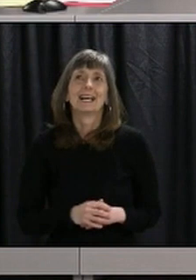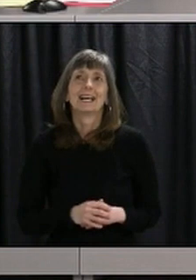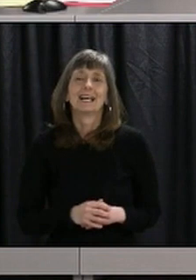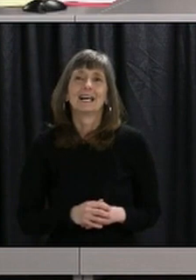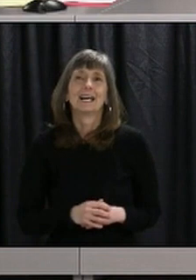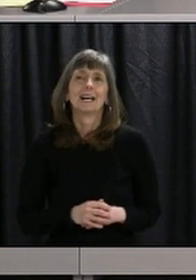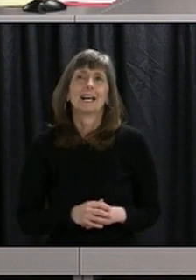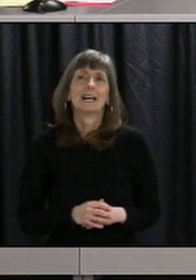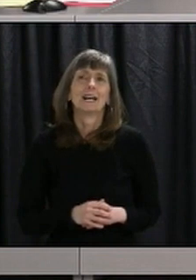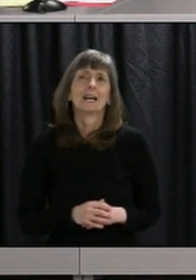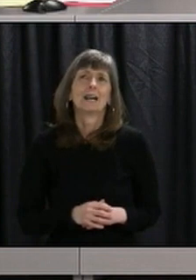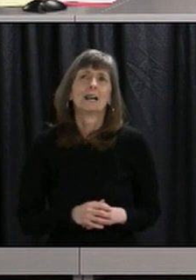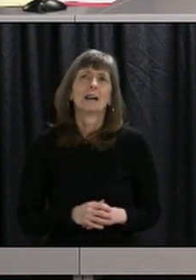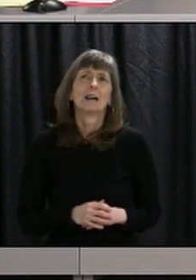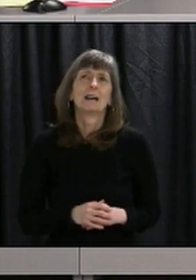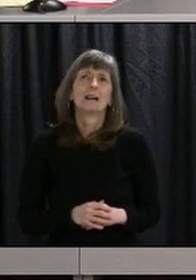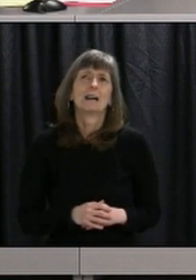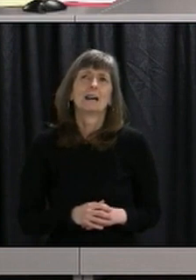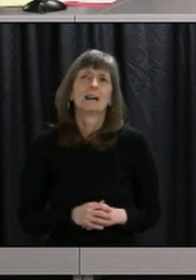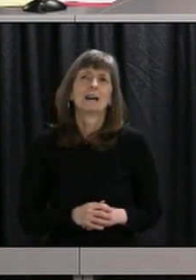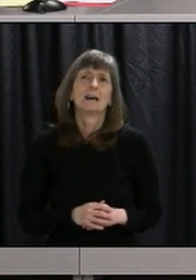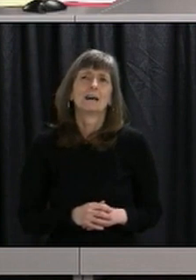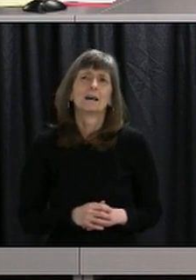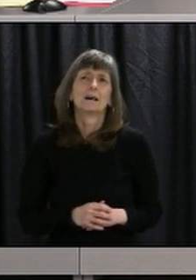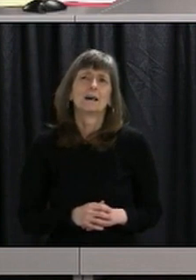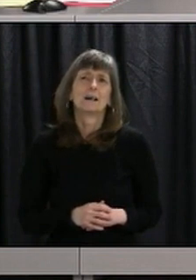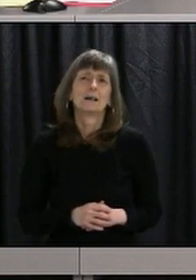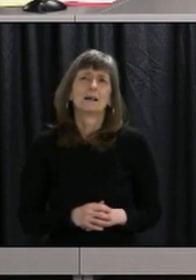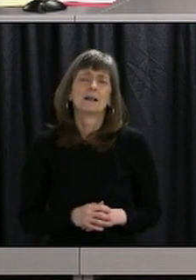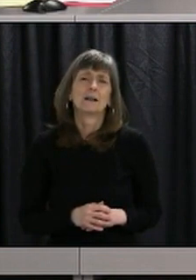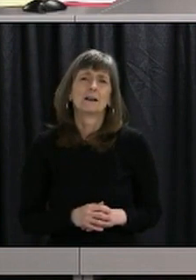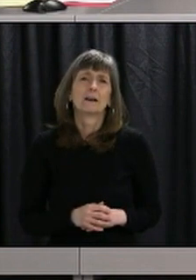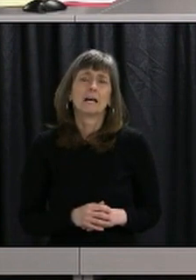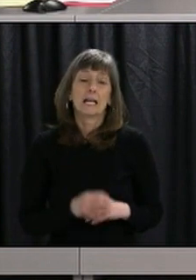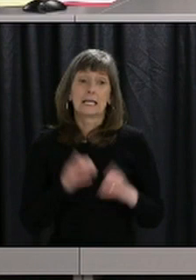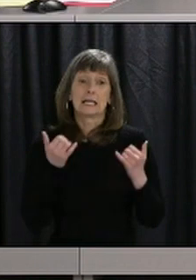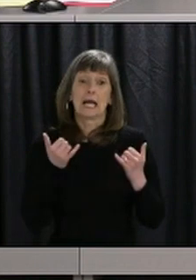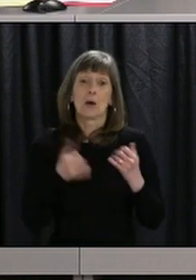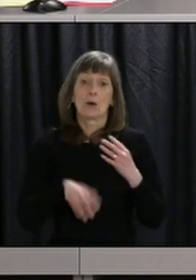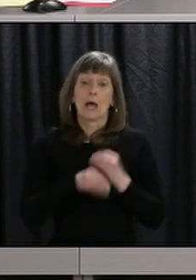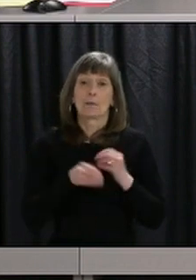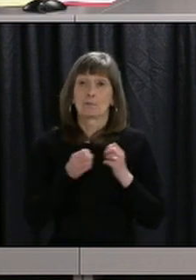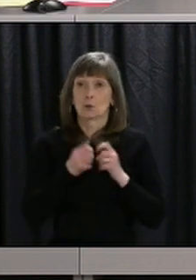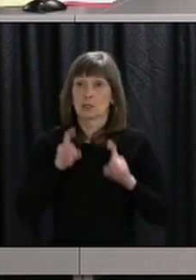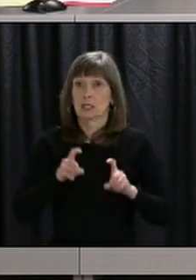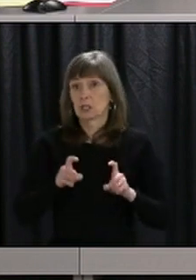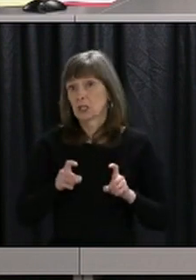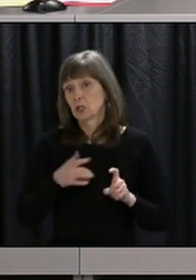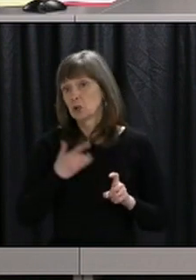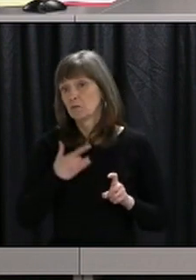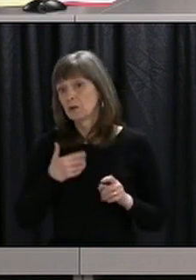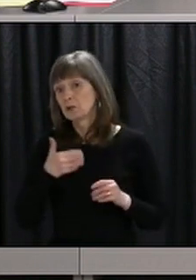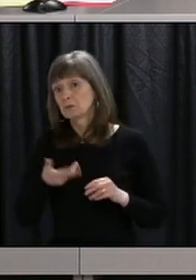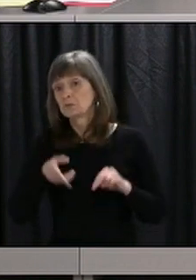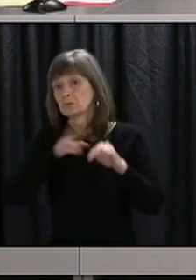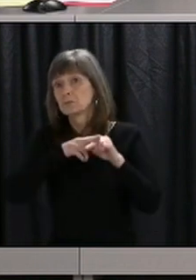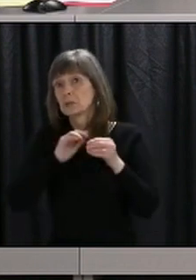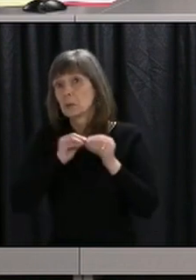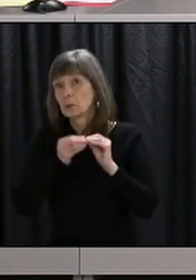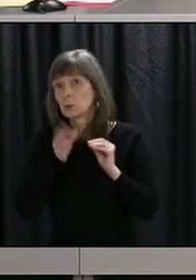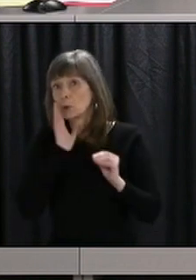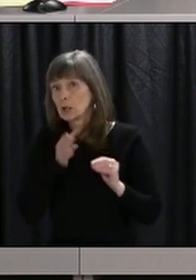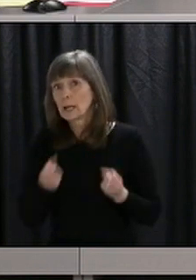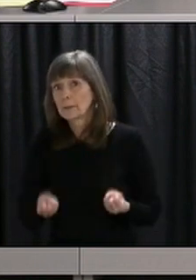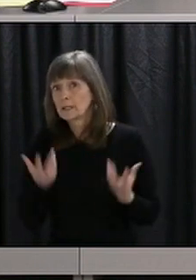these new, I guess, the enlargement of the rules, how many more tests you could be expecting to do per day? And I'm